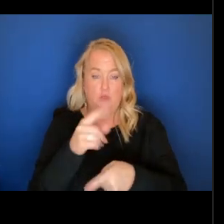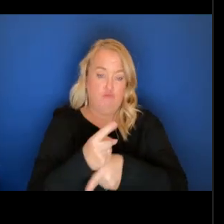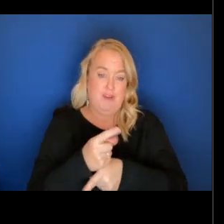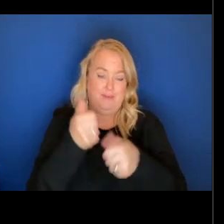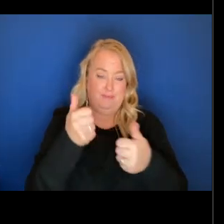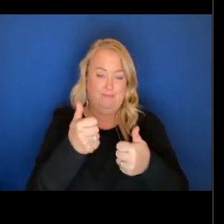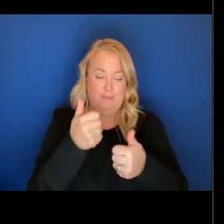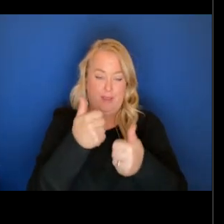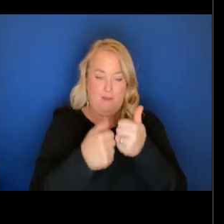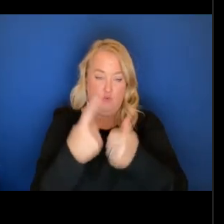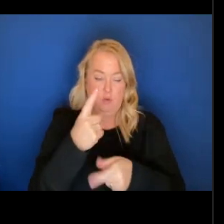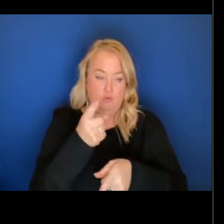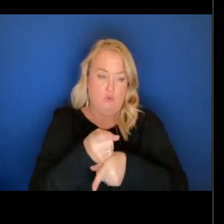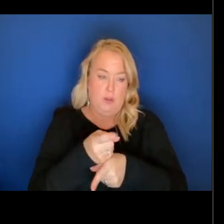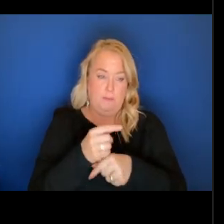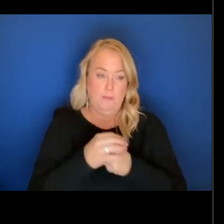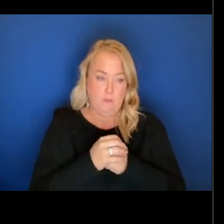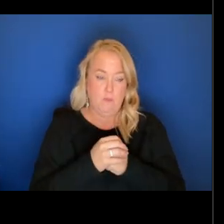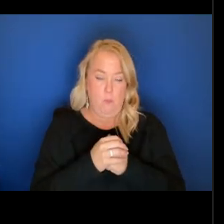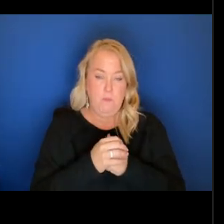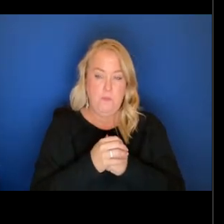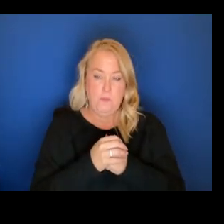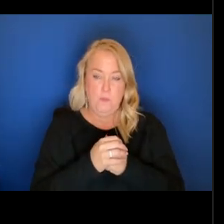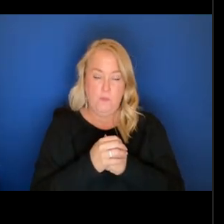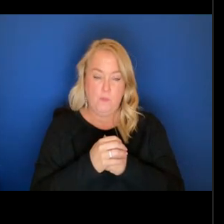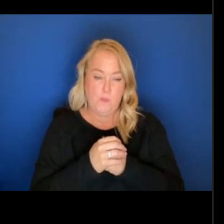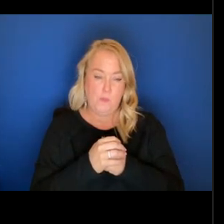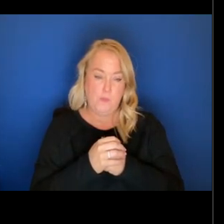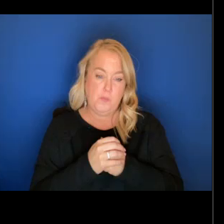Everyone who selected an answer got that one right.